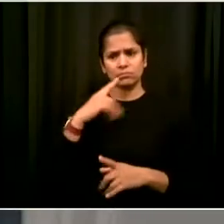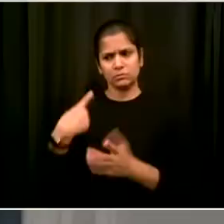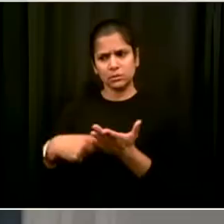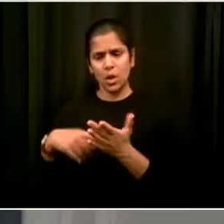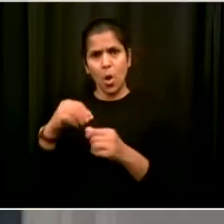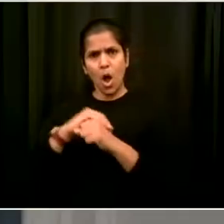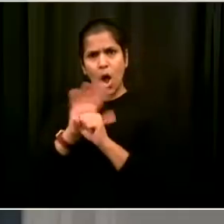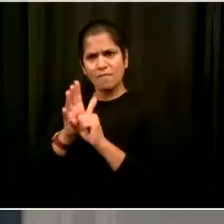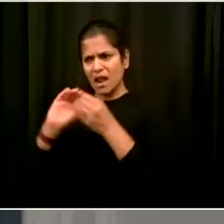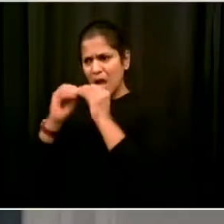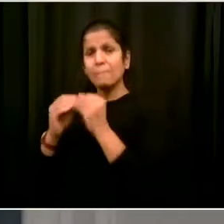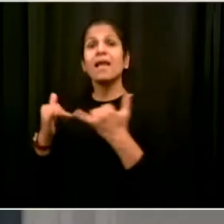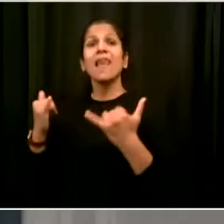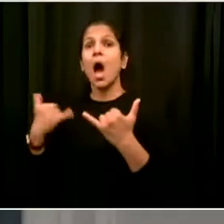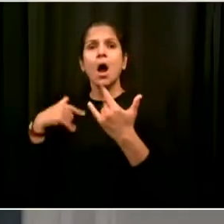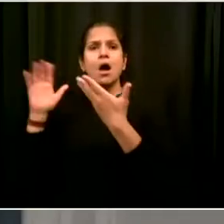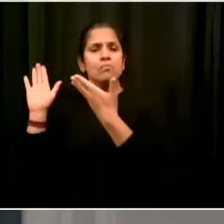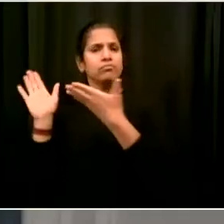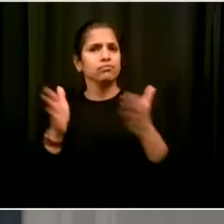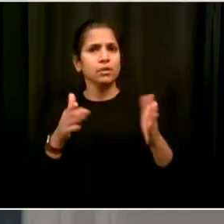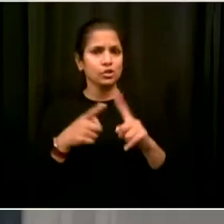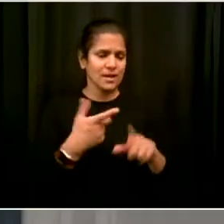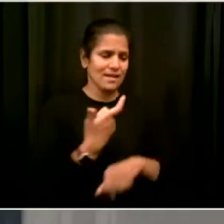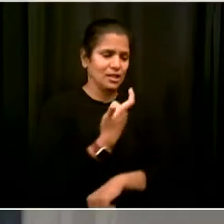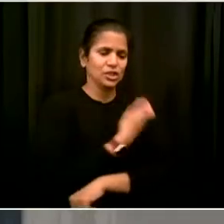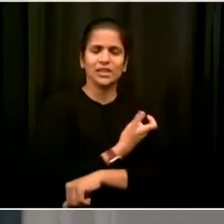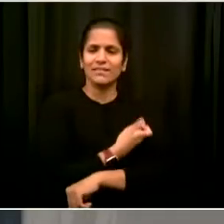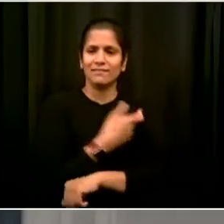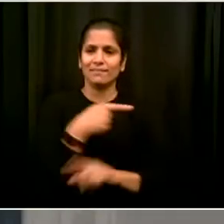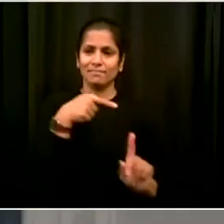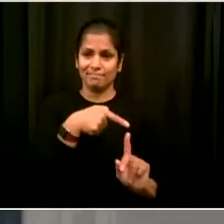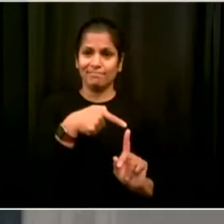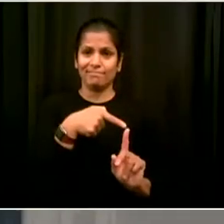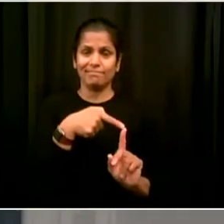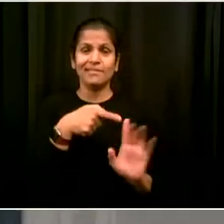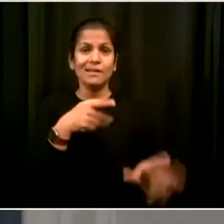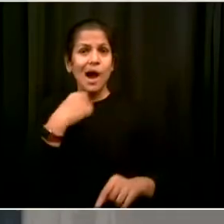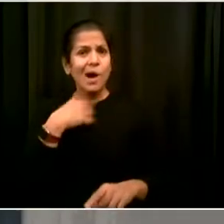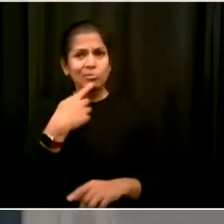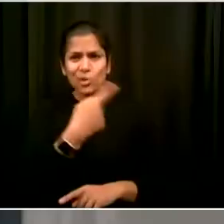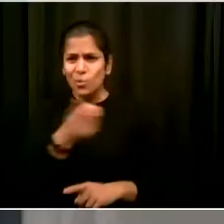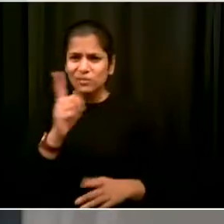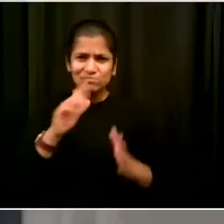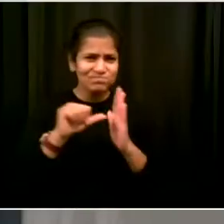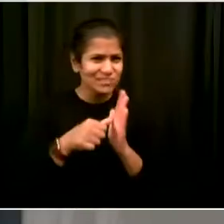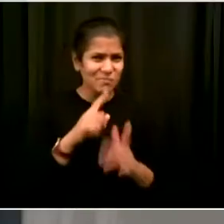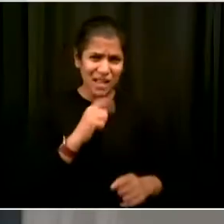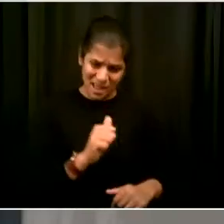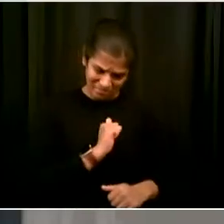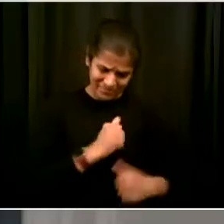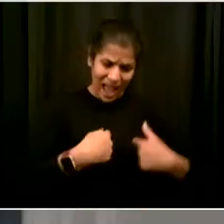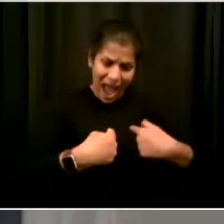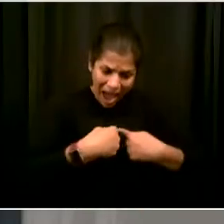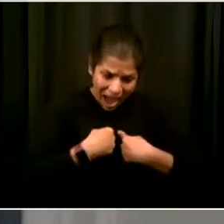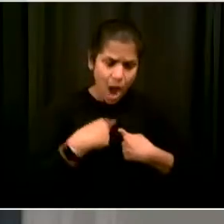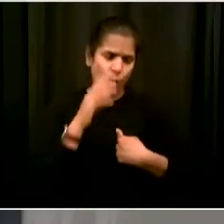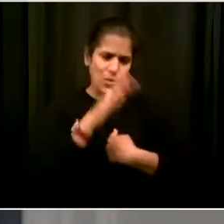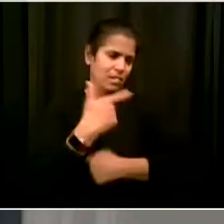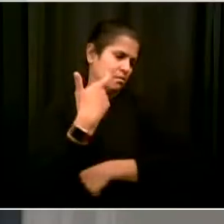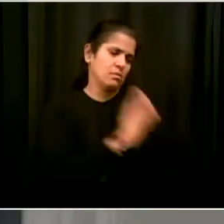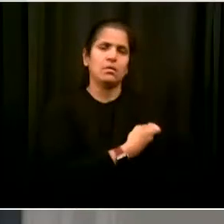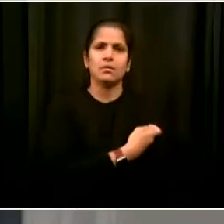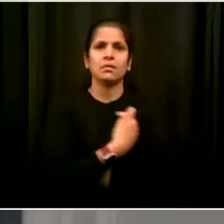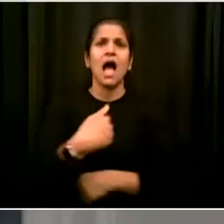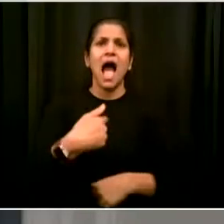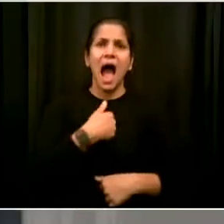am taking the vaccine, and I know that the vaccine is safe, given everything that Dr. Varma has just mentioned. And my family is also planning